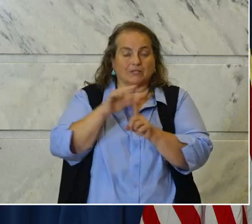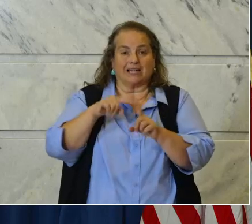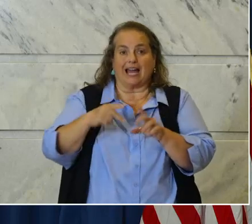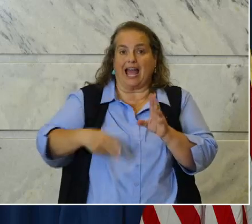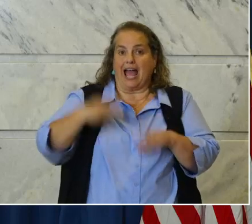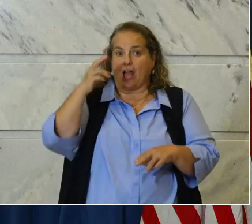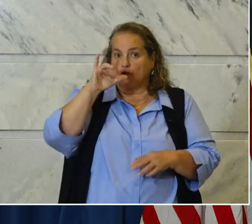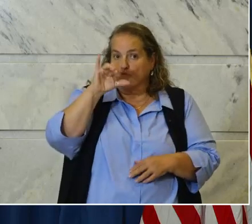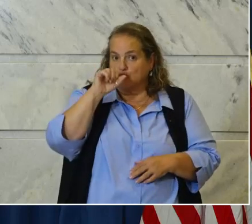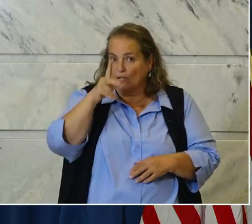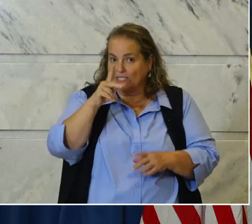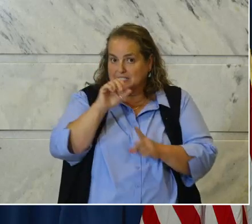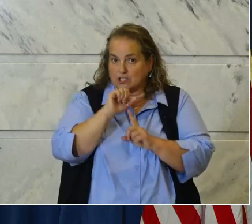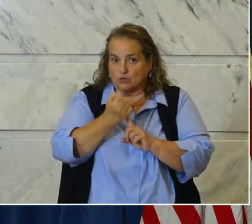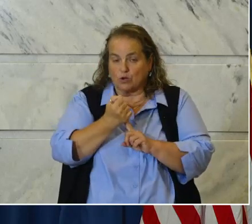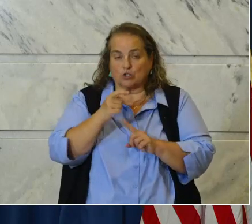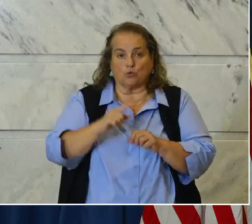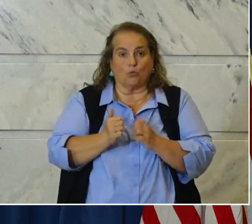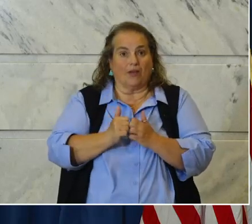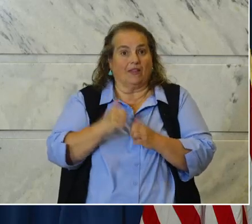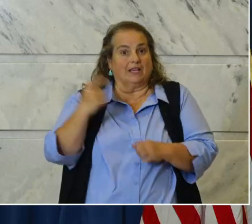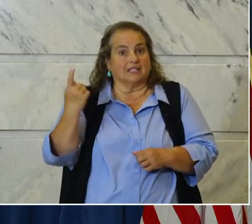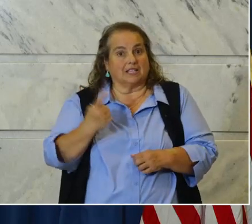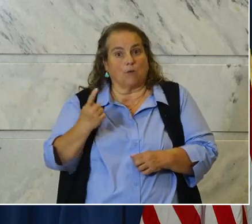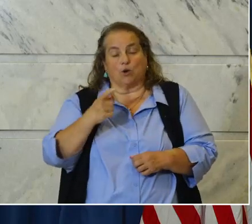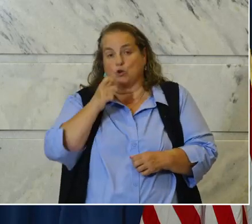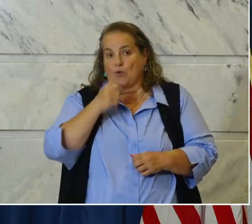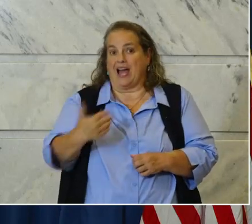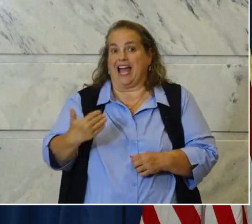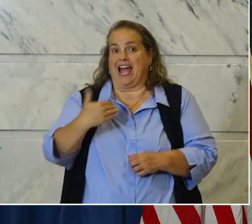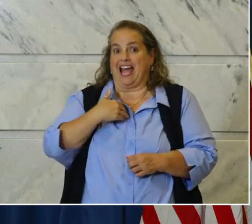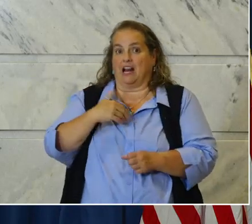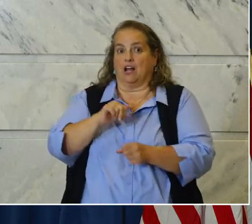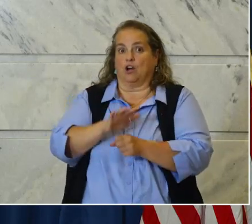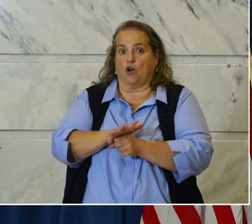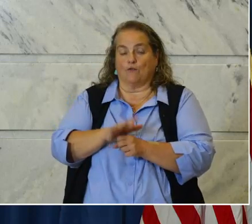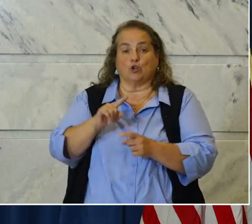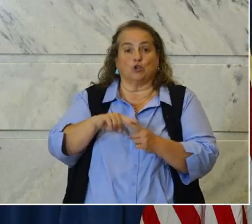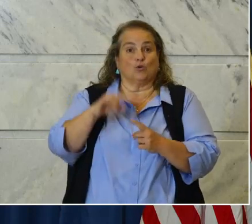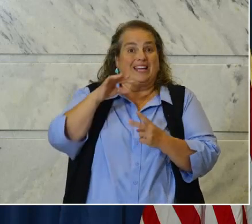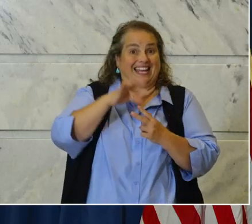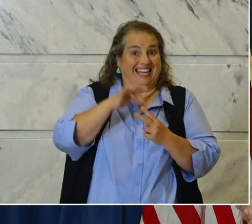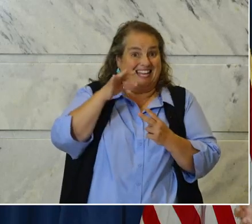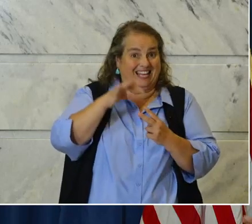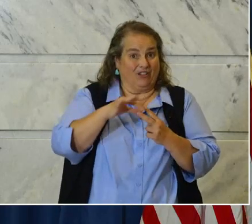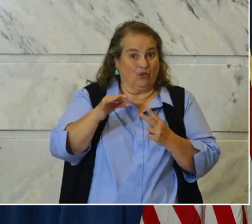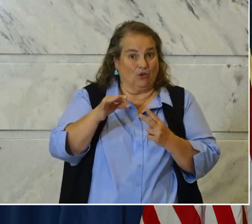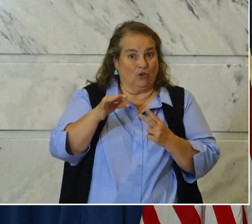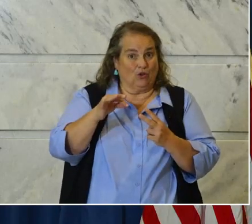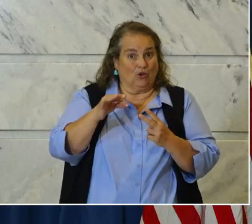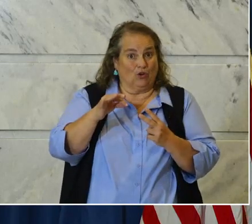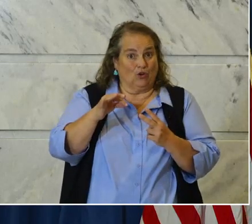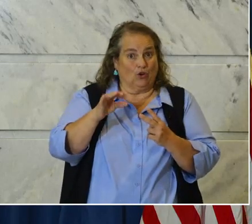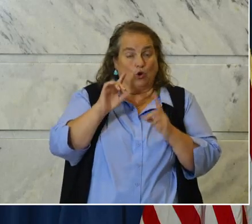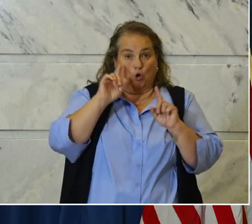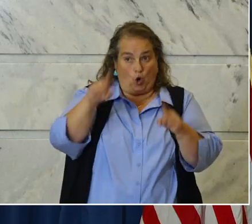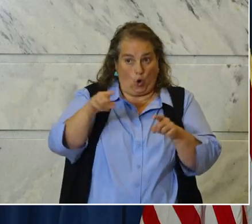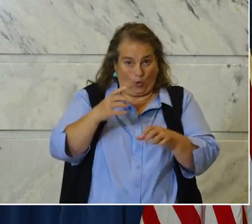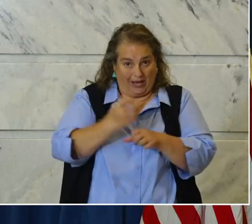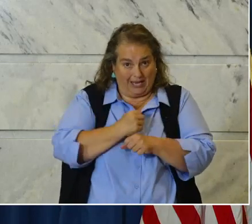high-risk situations, to somebody that has had COVID, to either, and potentially both, get